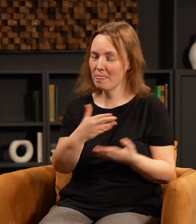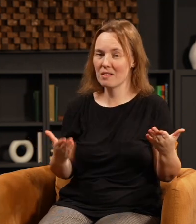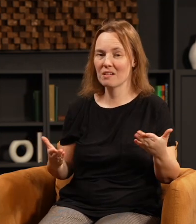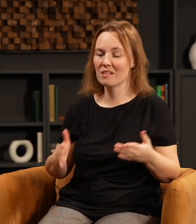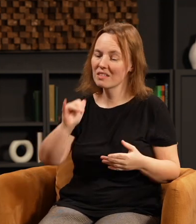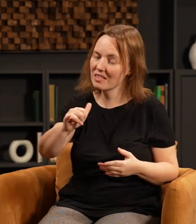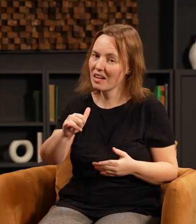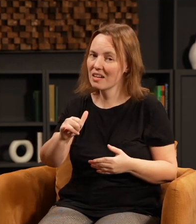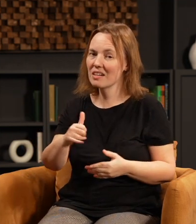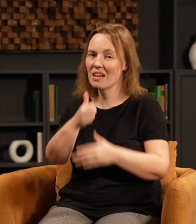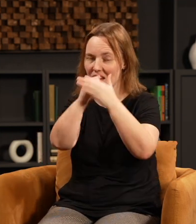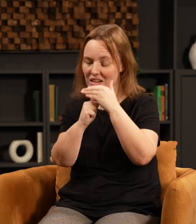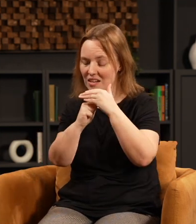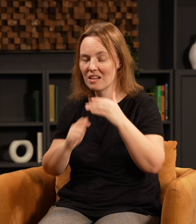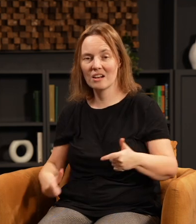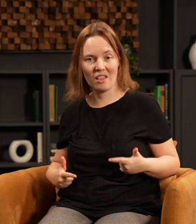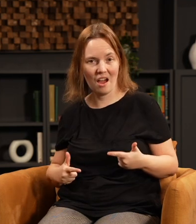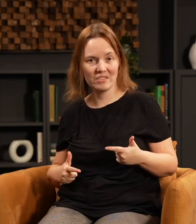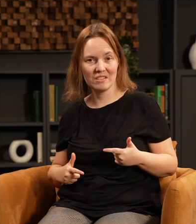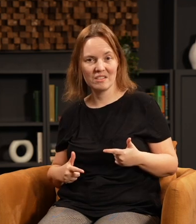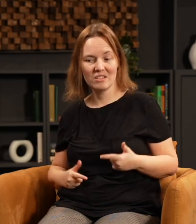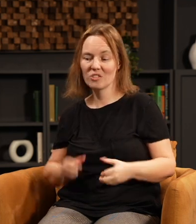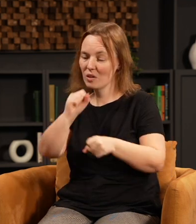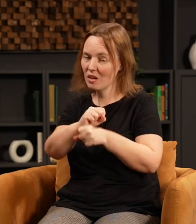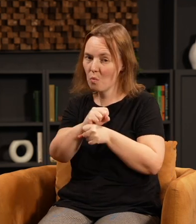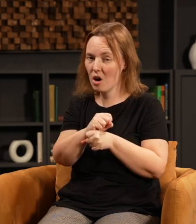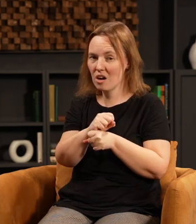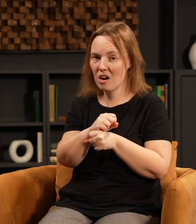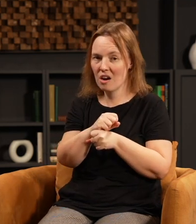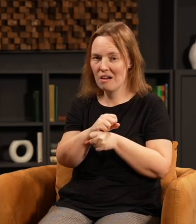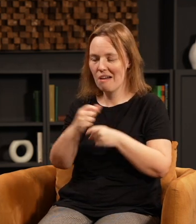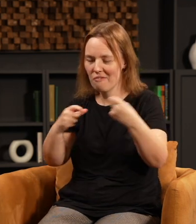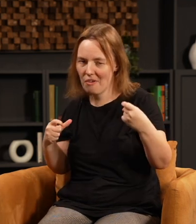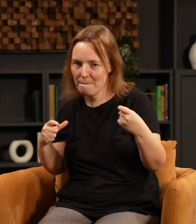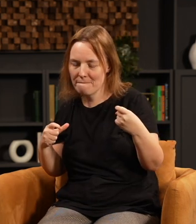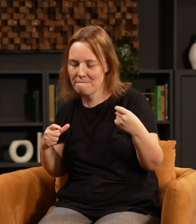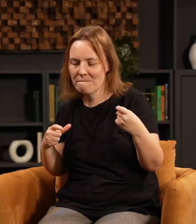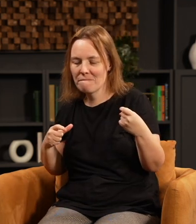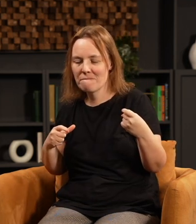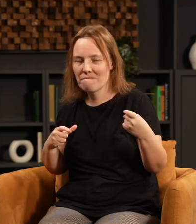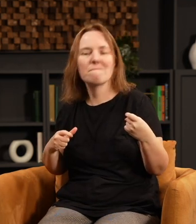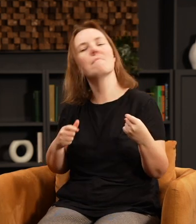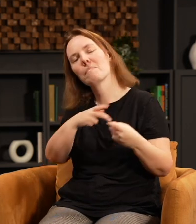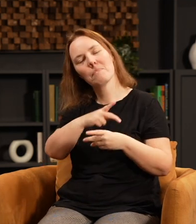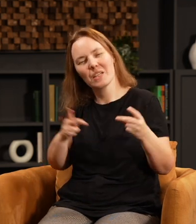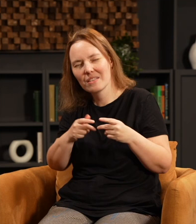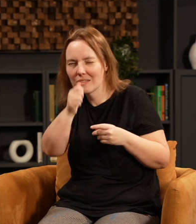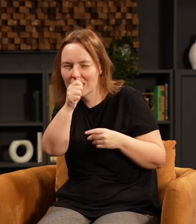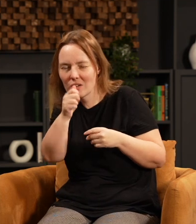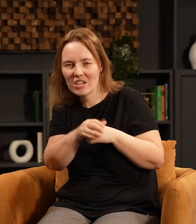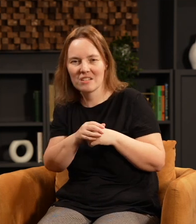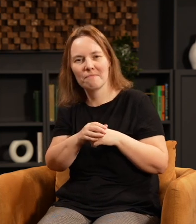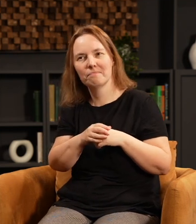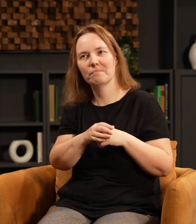remaining hidden in our lives. So he's able to work from places in a clandestine kind of way. And we know that in our society, they depict the